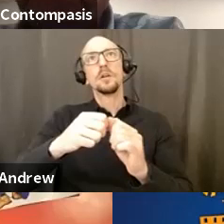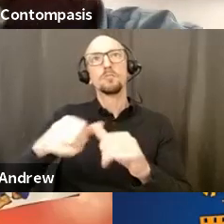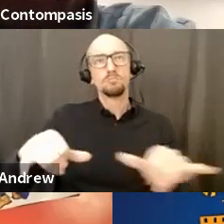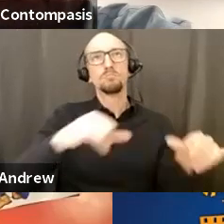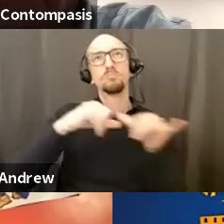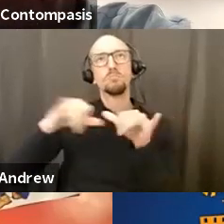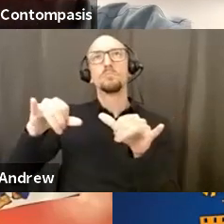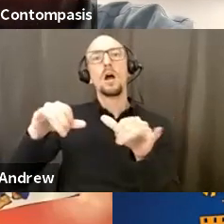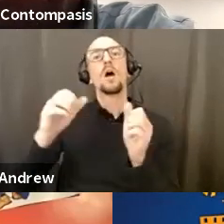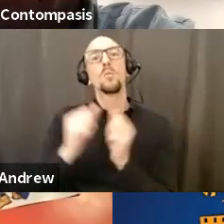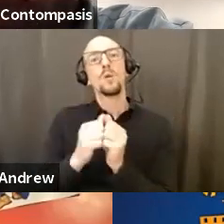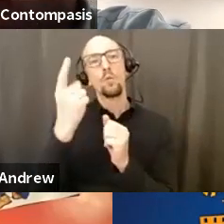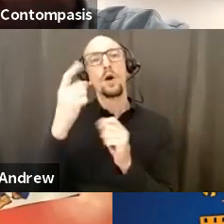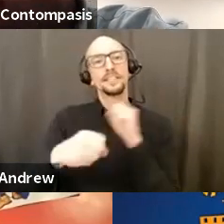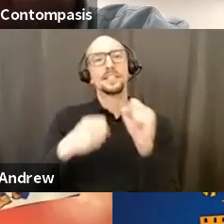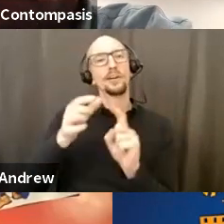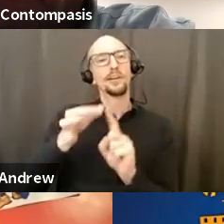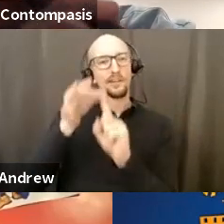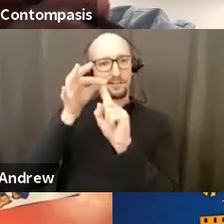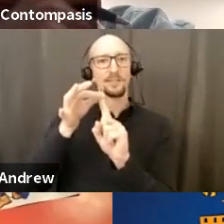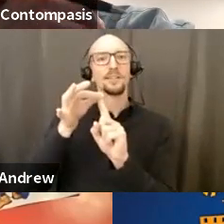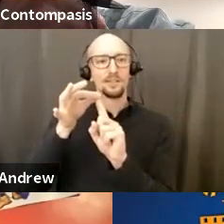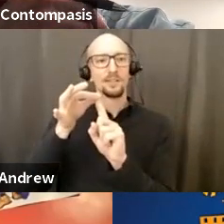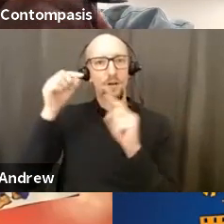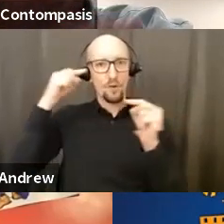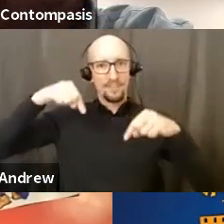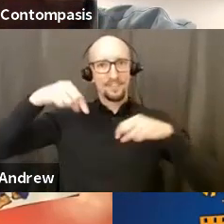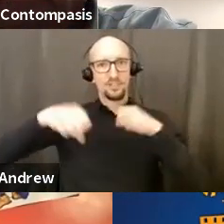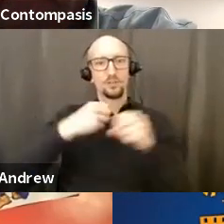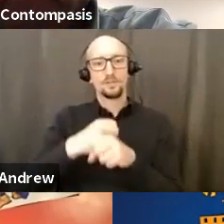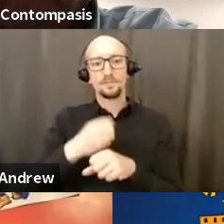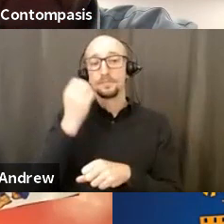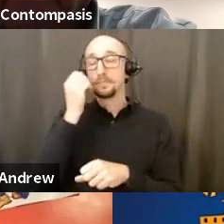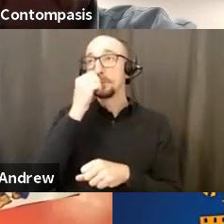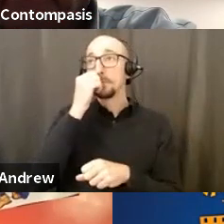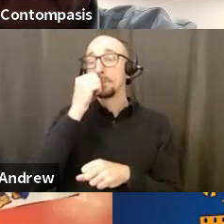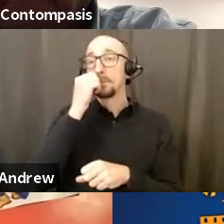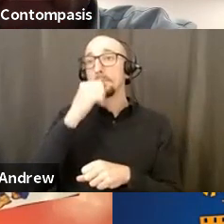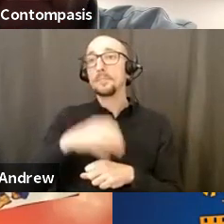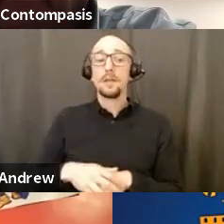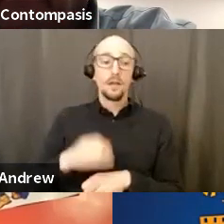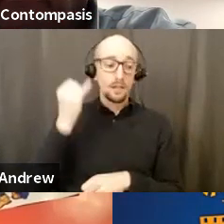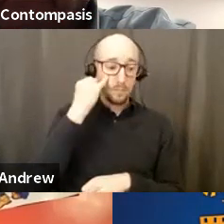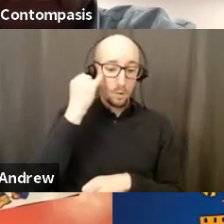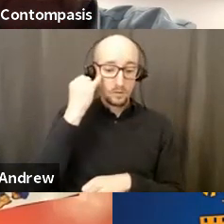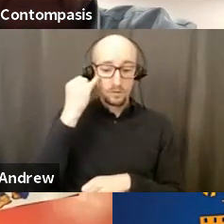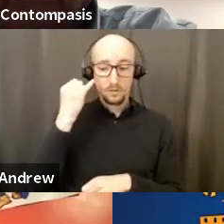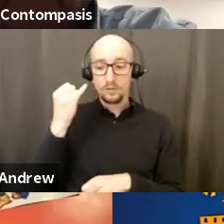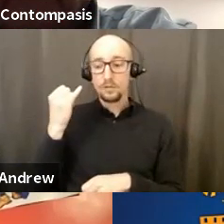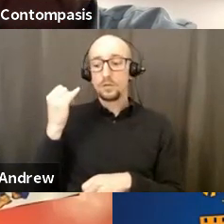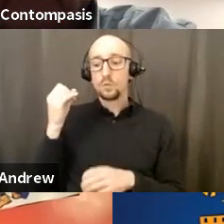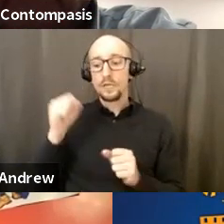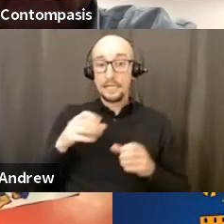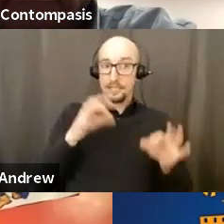GPA does become part of our eligibility requirement, could we say that the permanent one is